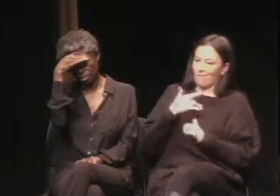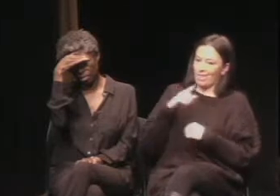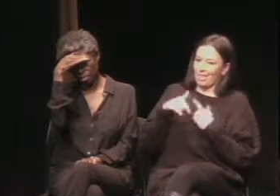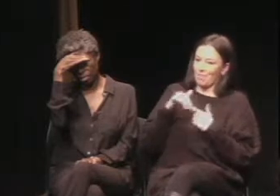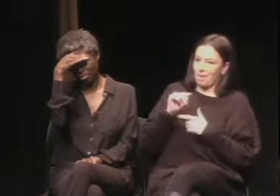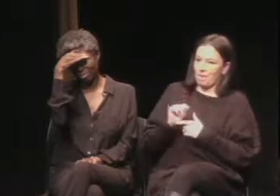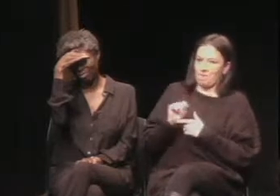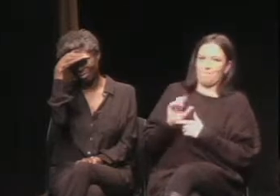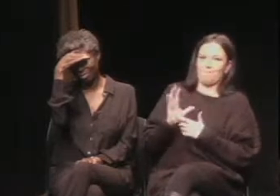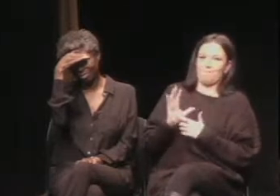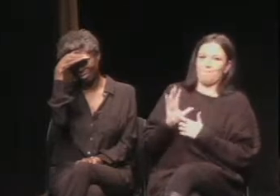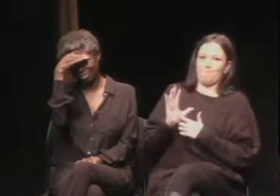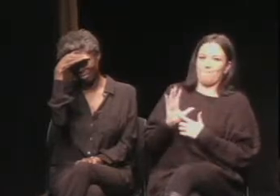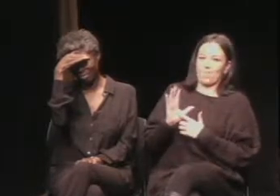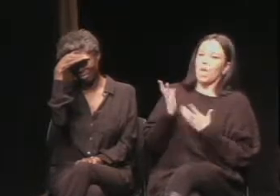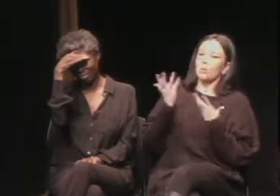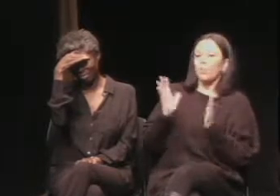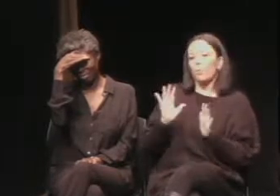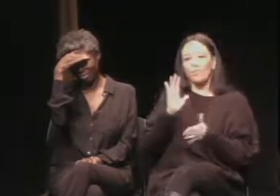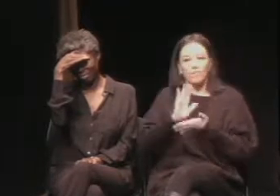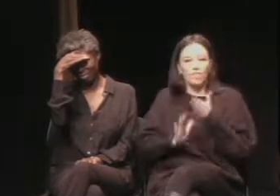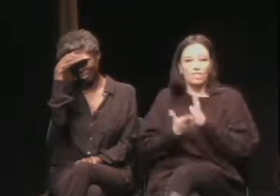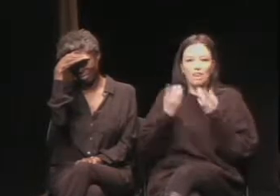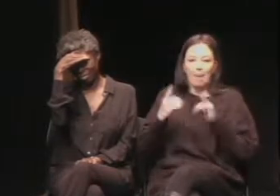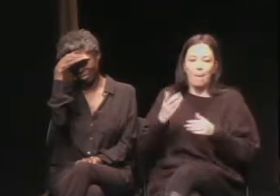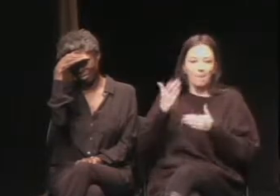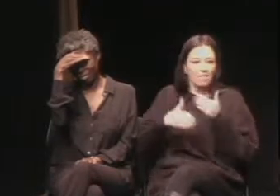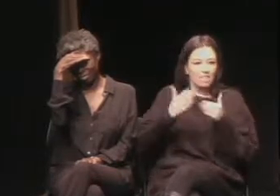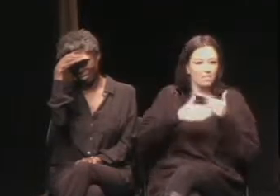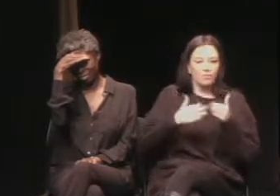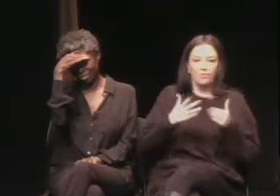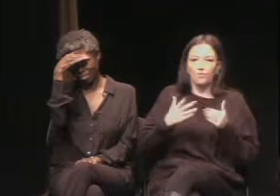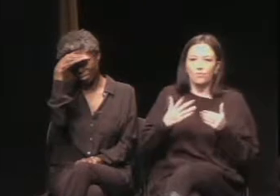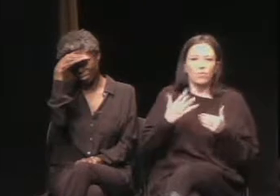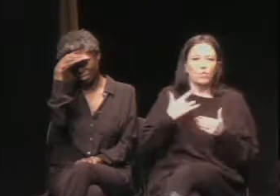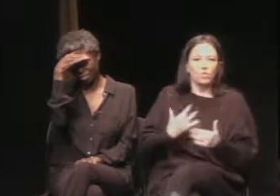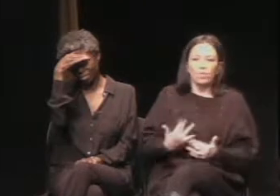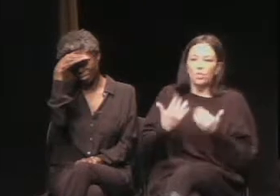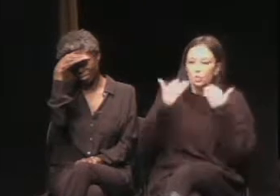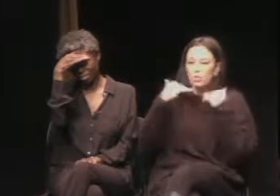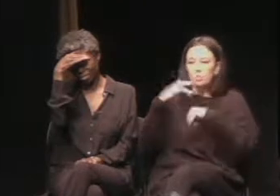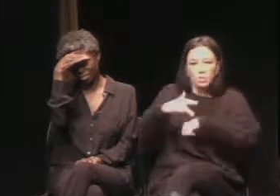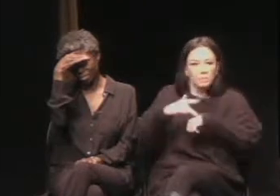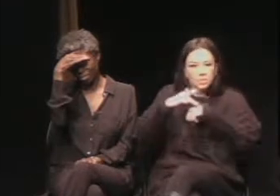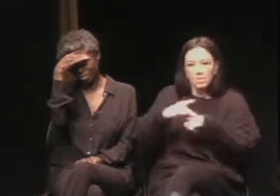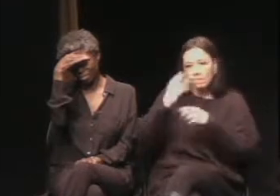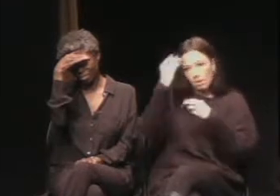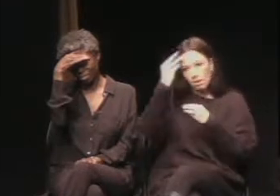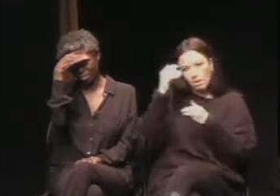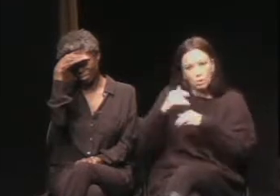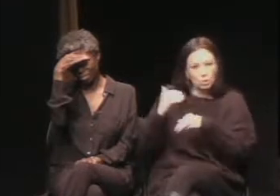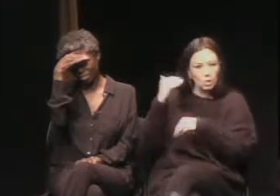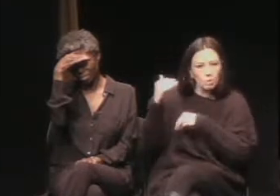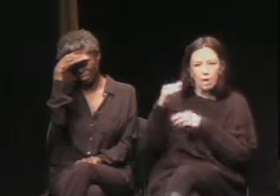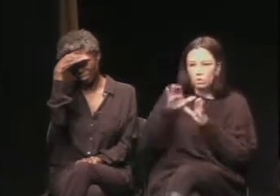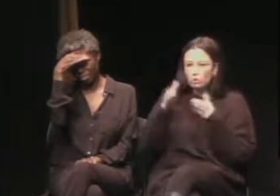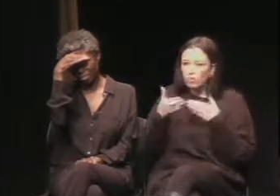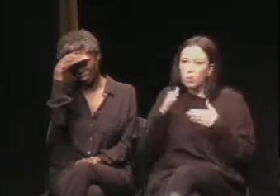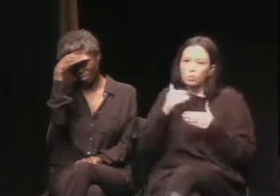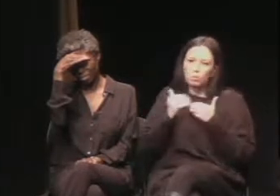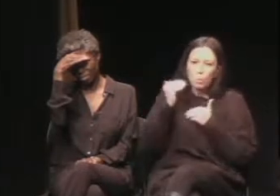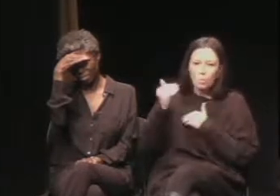it. Mm-hmm. It's over, it happened, it's done, you're consumed, you're obsessed, you think of this person, you concentrate on